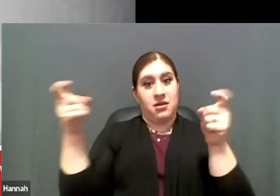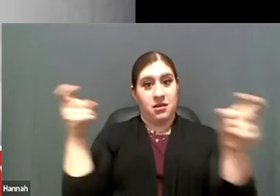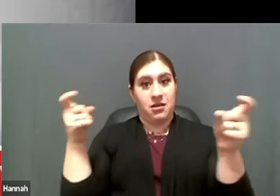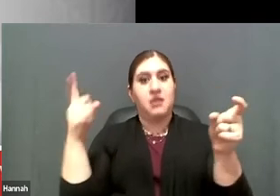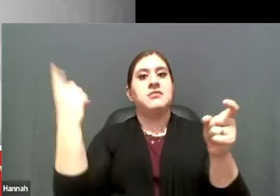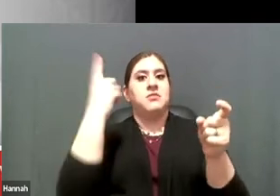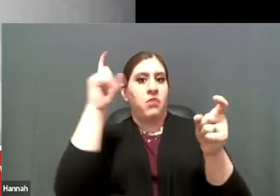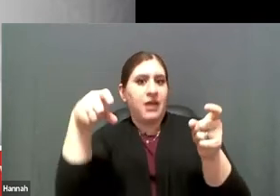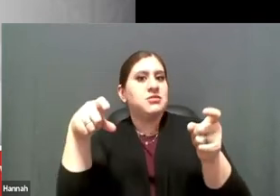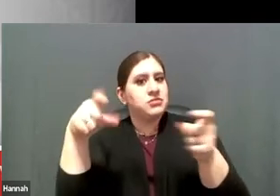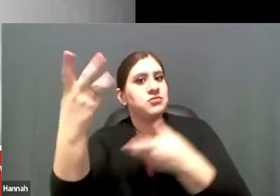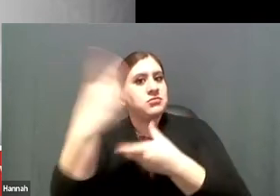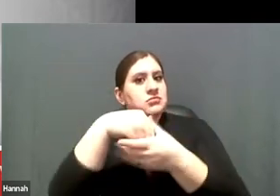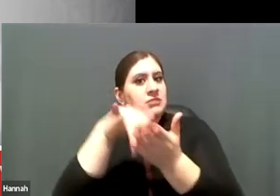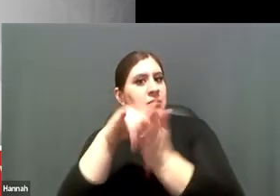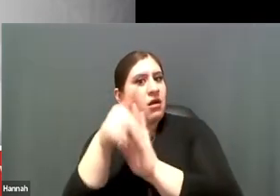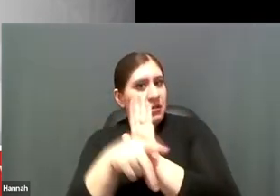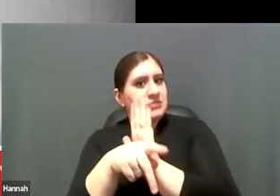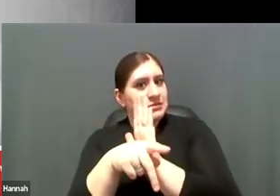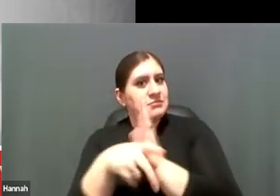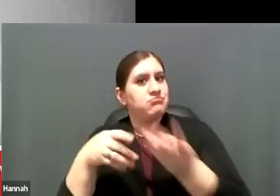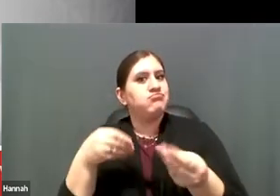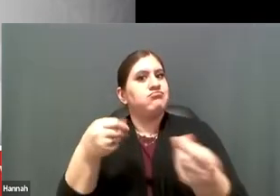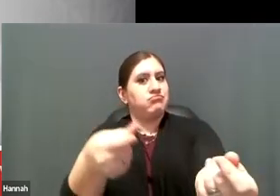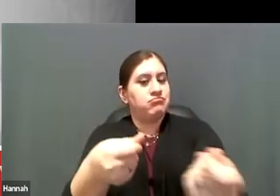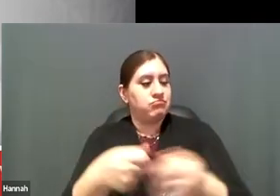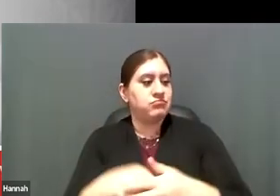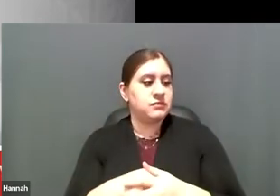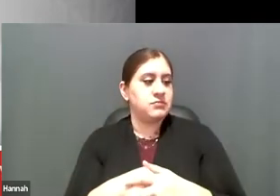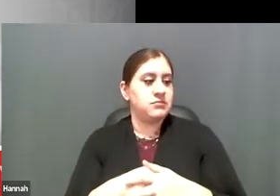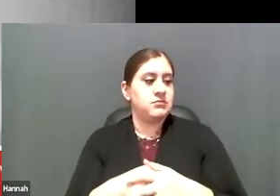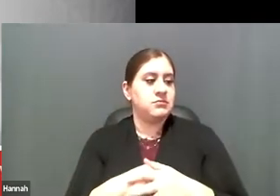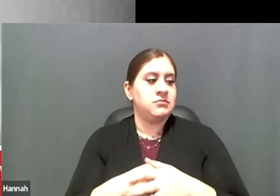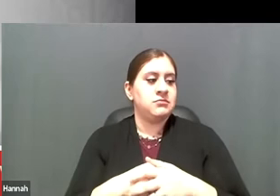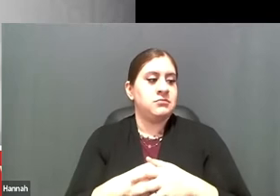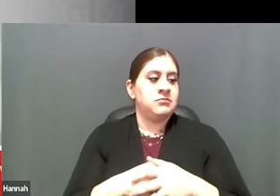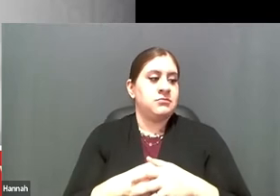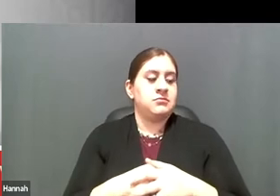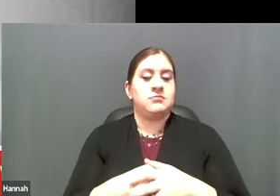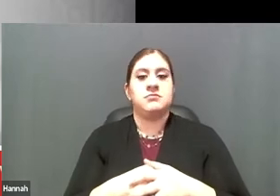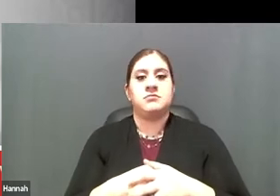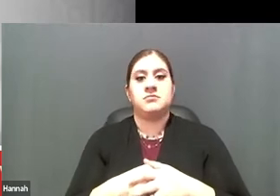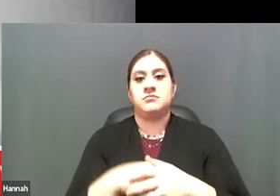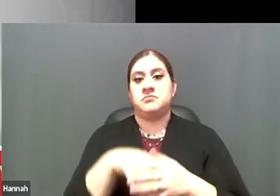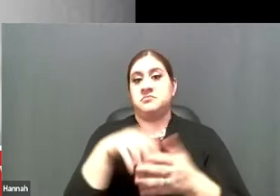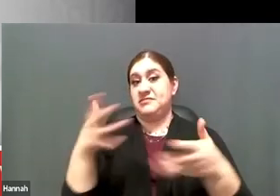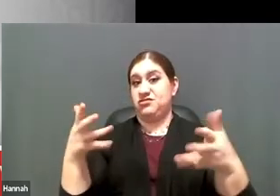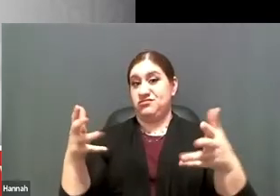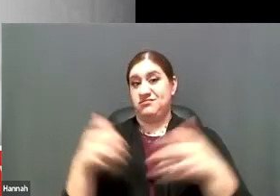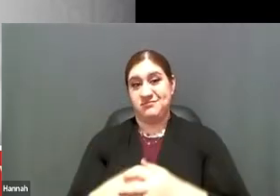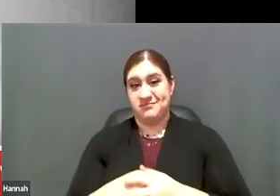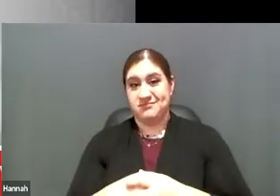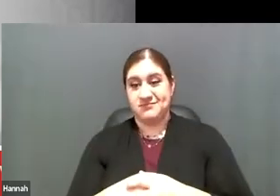to implement that policy and carry it out. So that's what I've got.